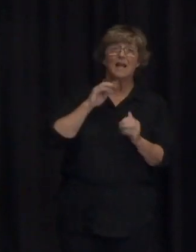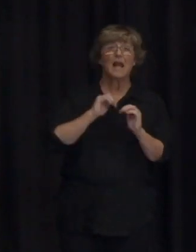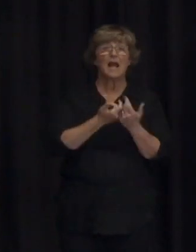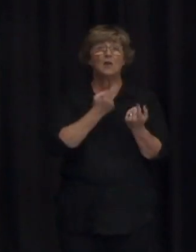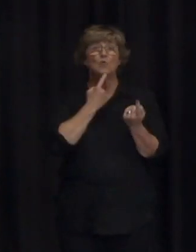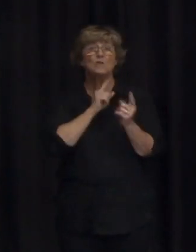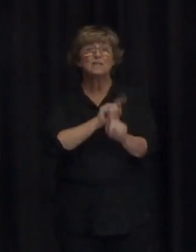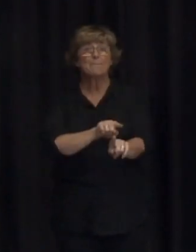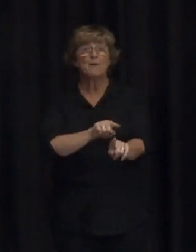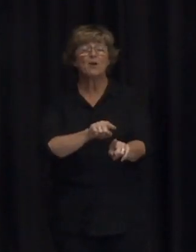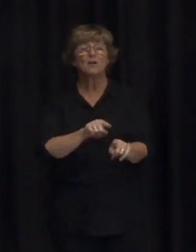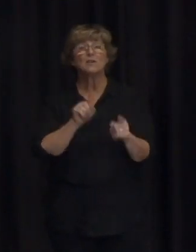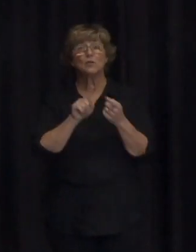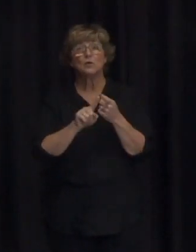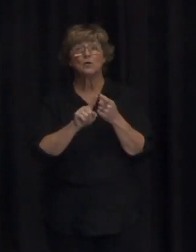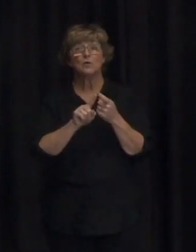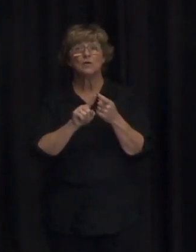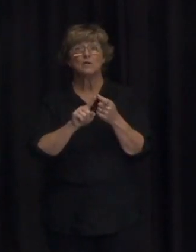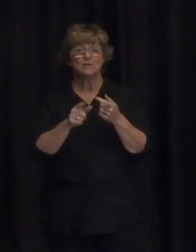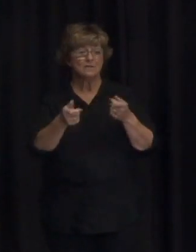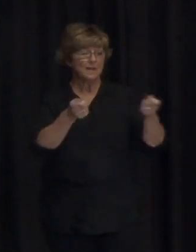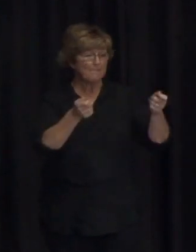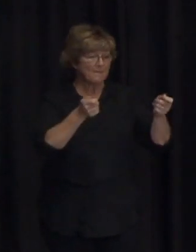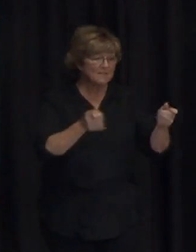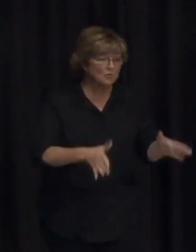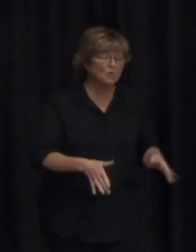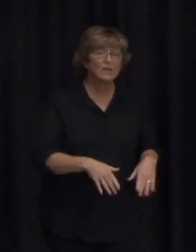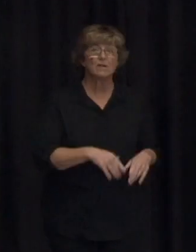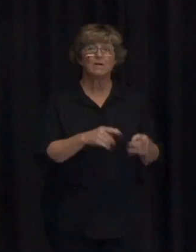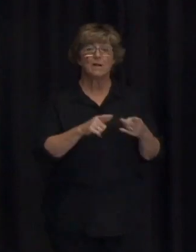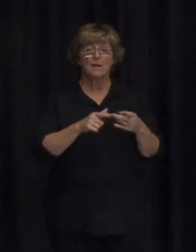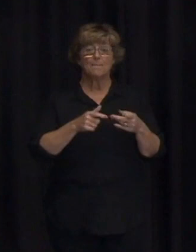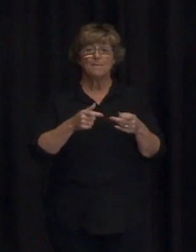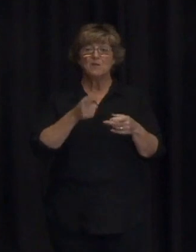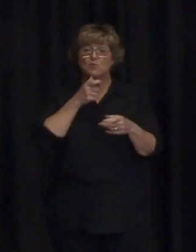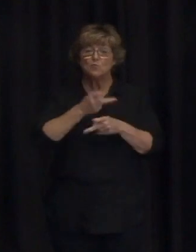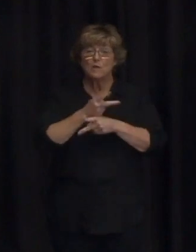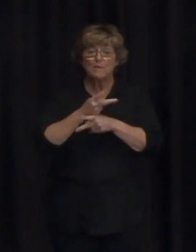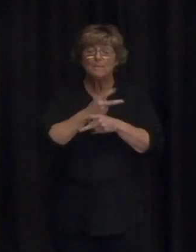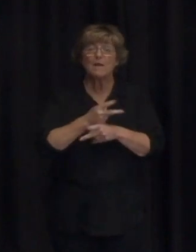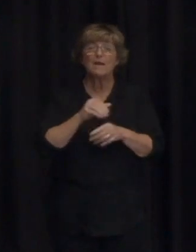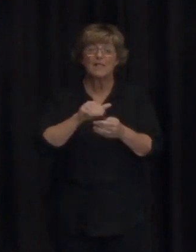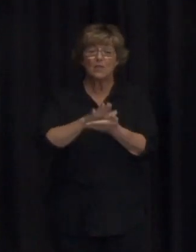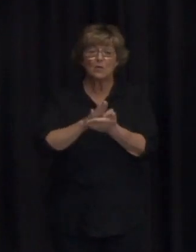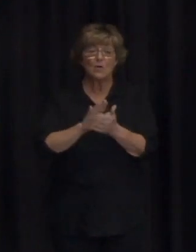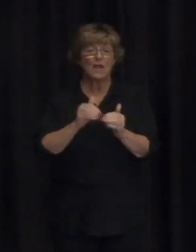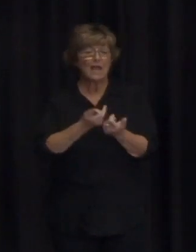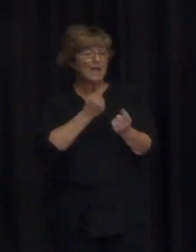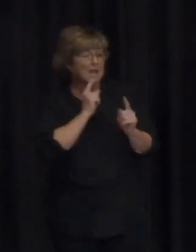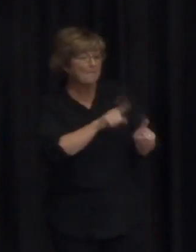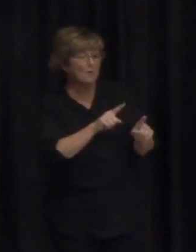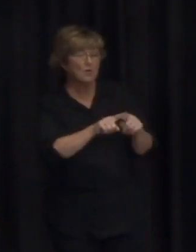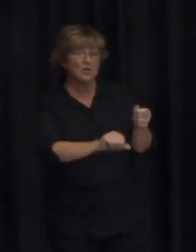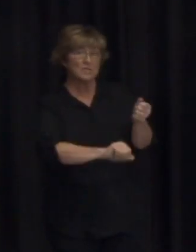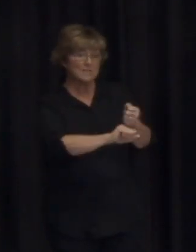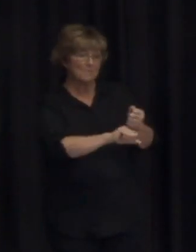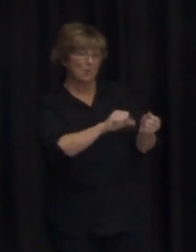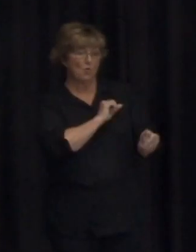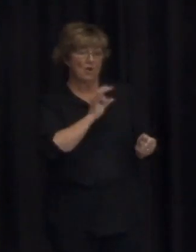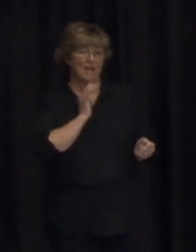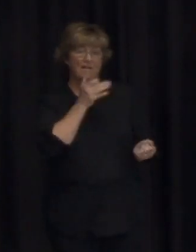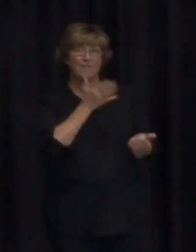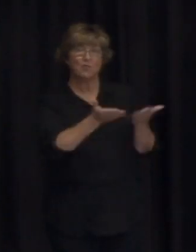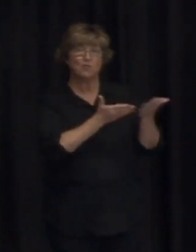respond to administrators and managers in the schools? How do we respond to support staff that serve the